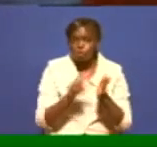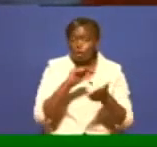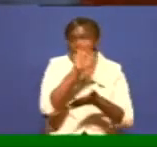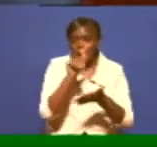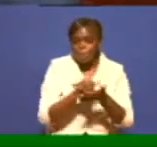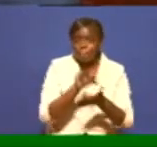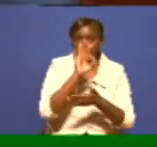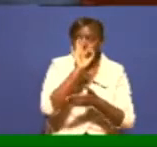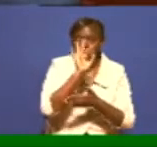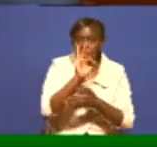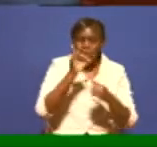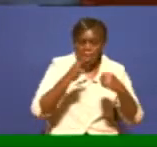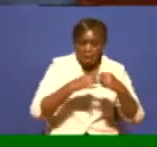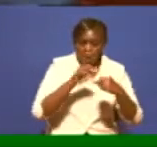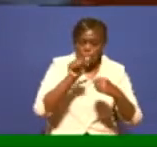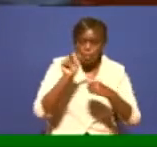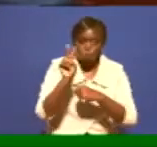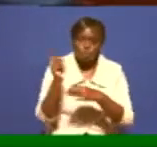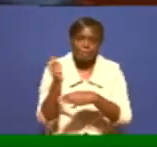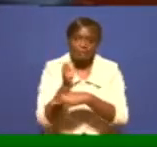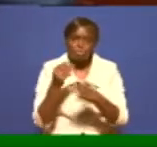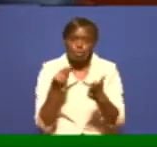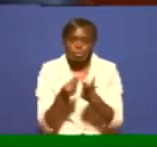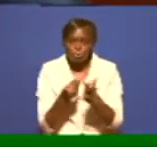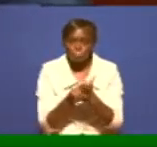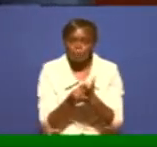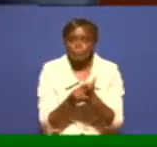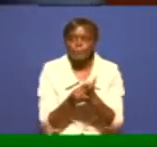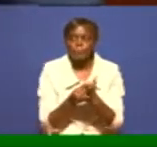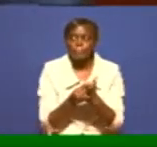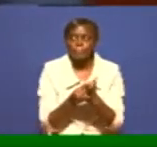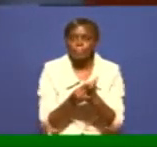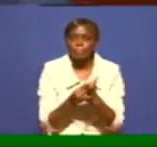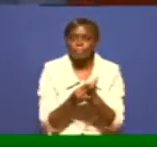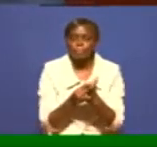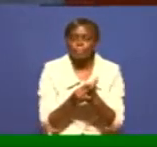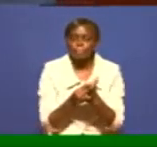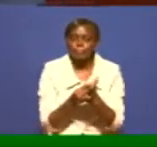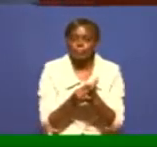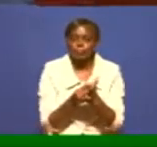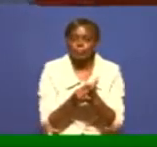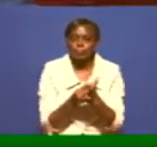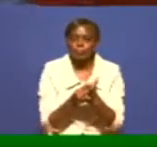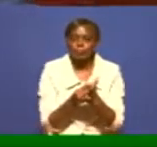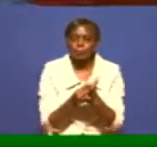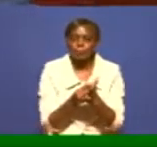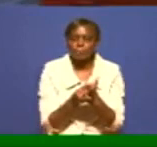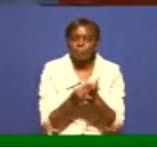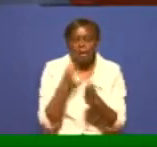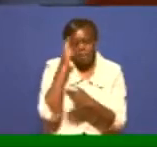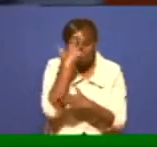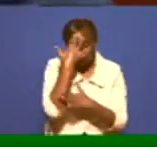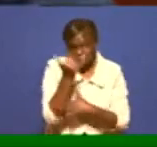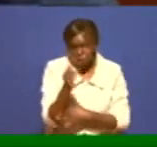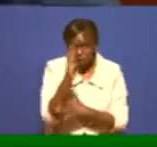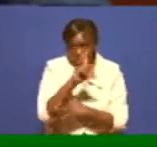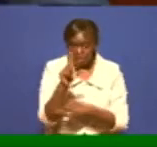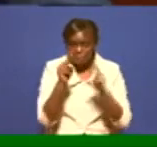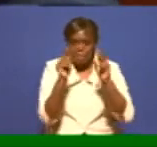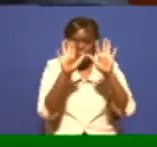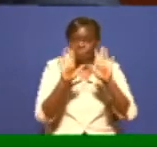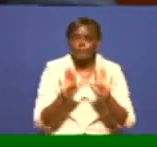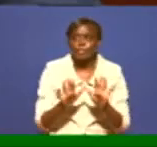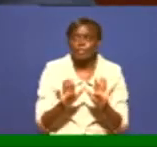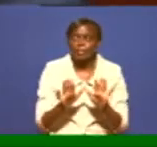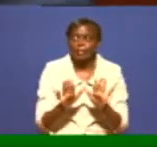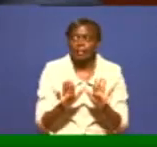8.2 trillion, Honorable Speaker. So, Honorable Speaker, the reason why this bill becomes very important